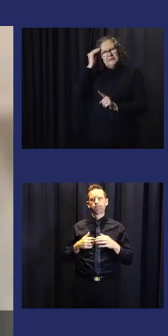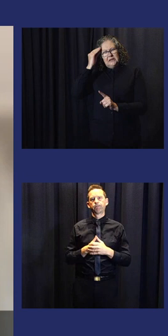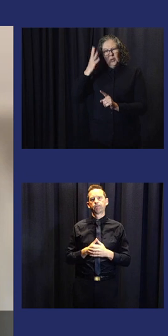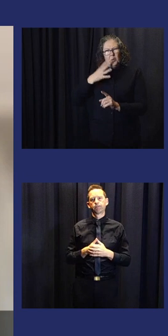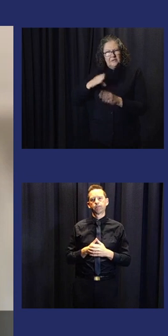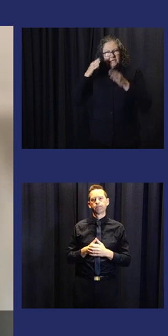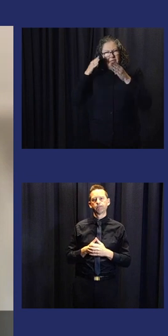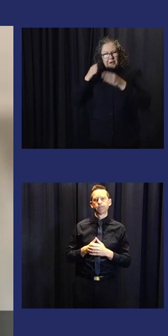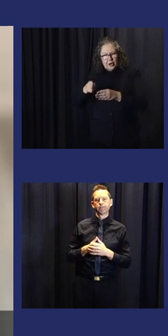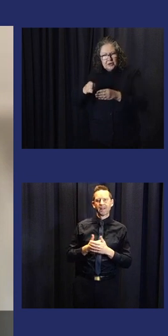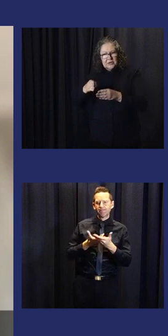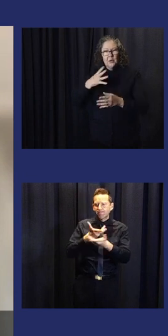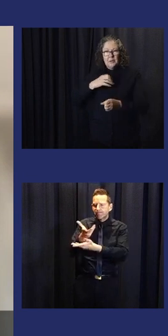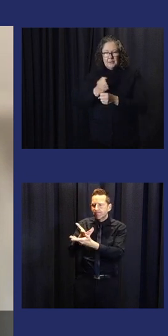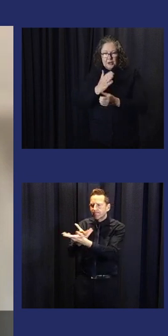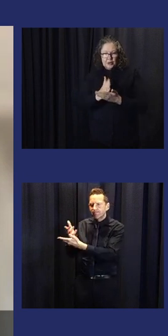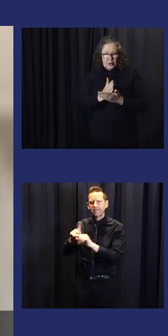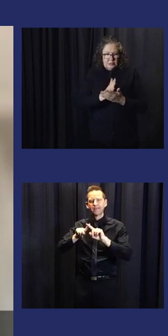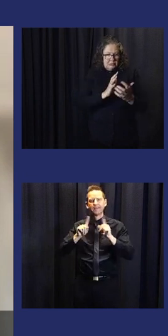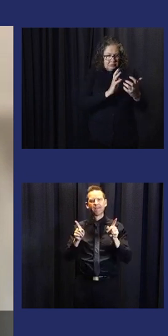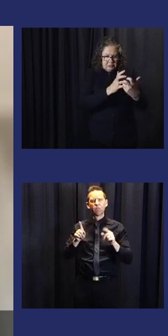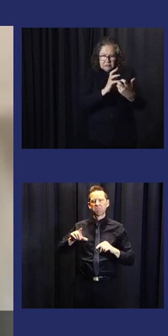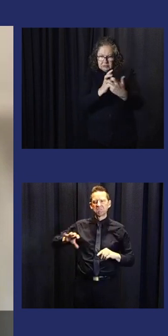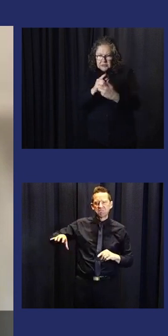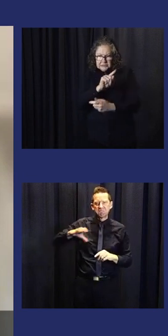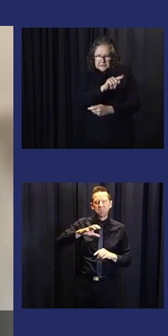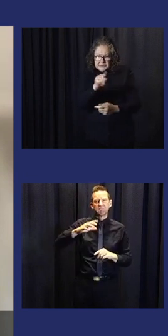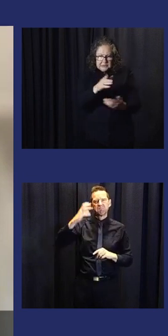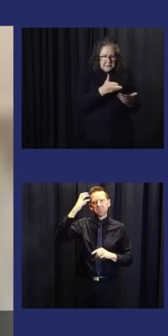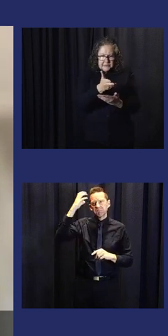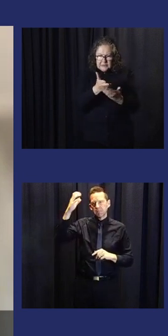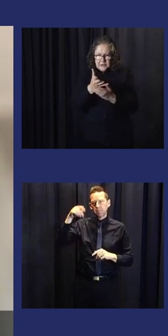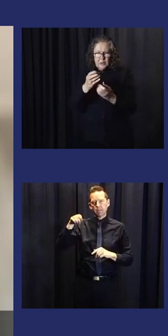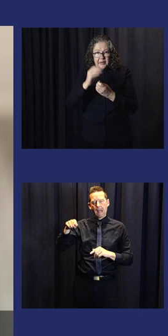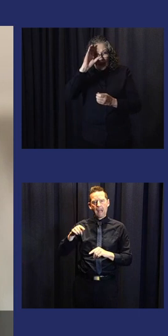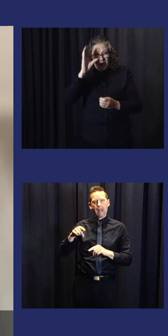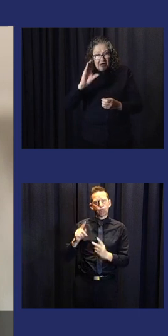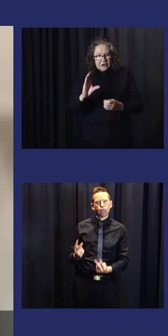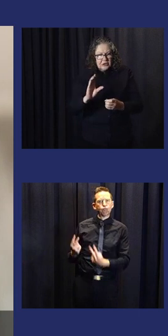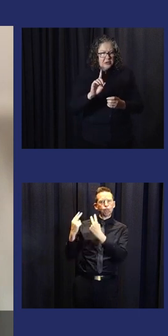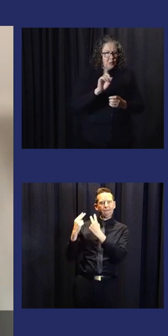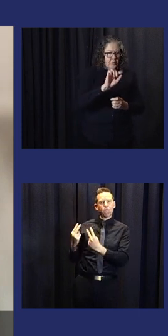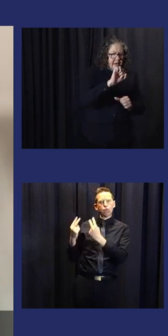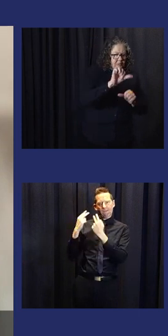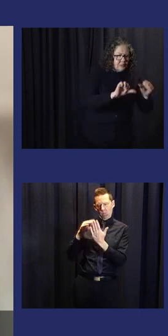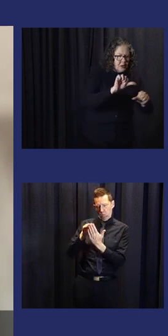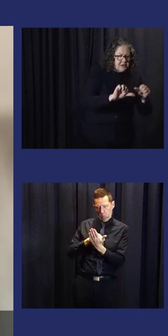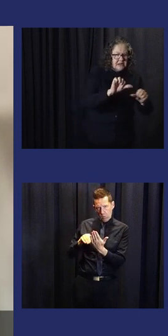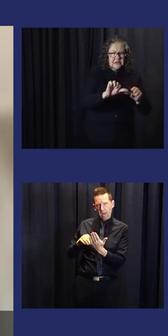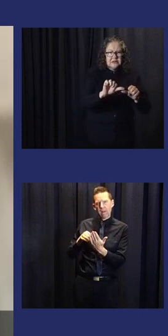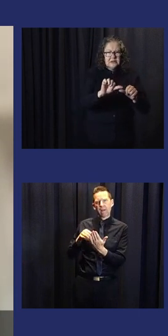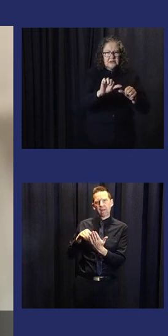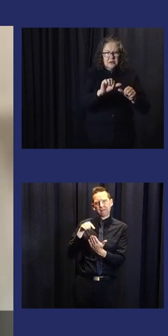that when we engage with states in their review process and our constructive dialogues with states, that